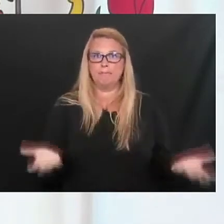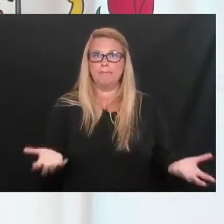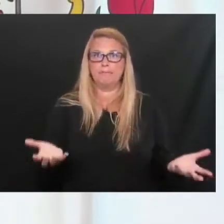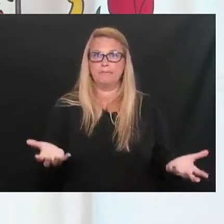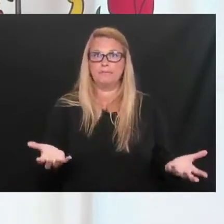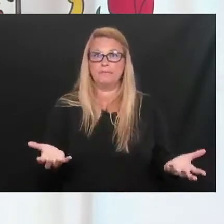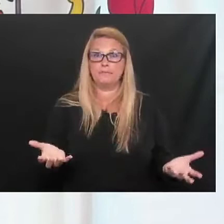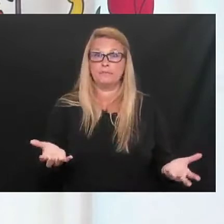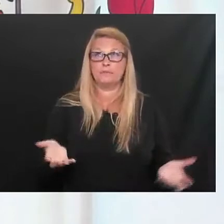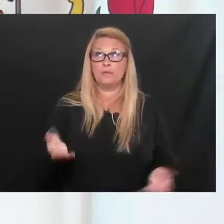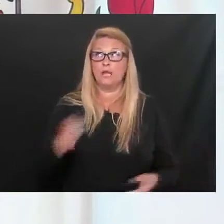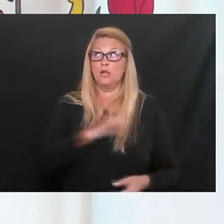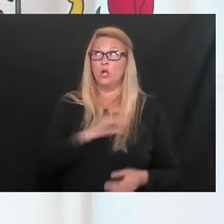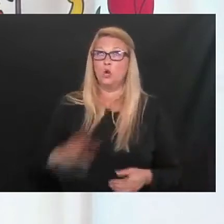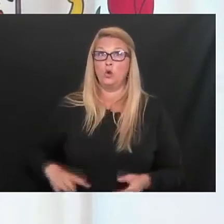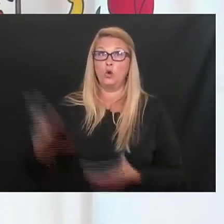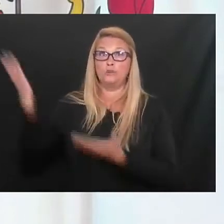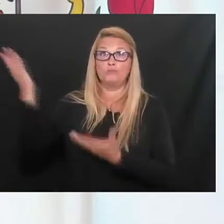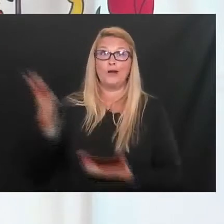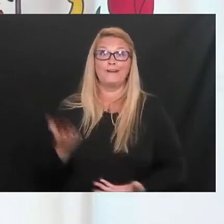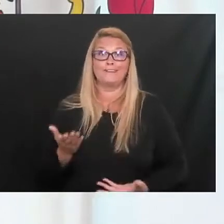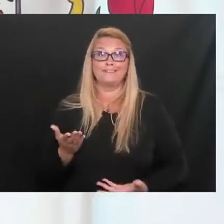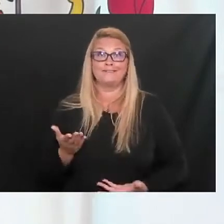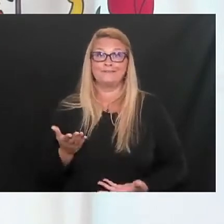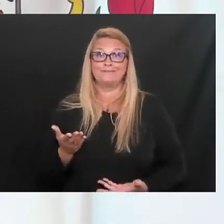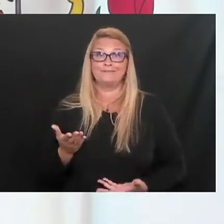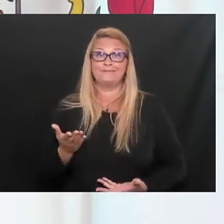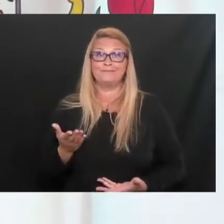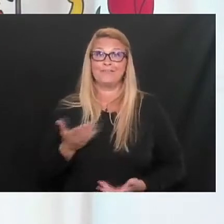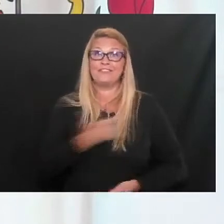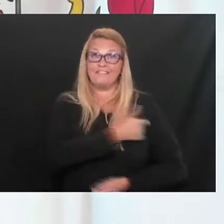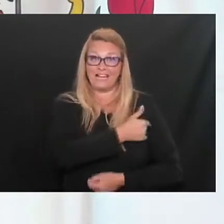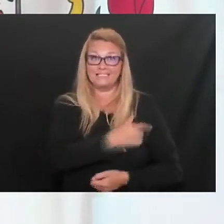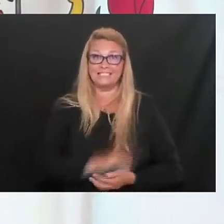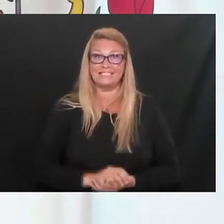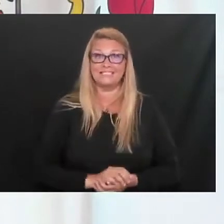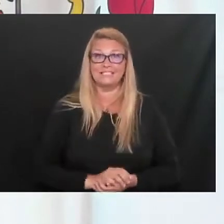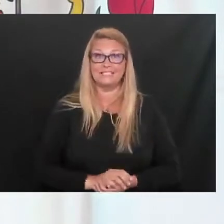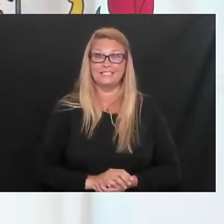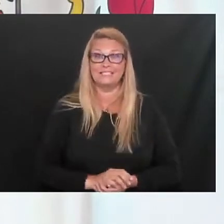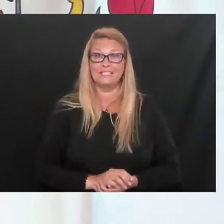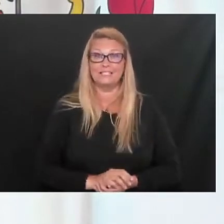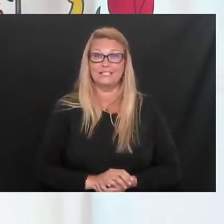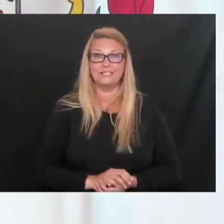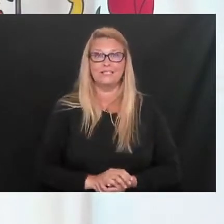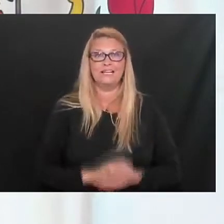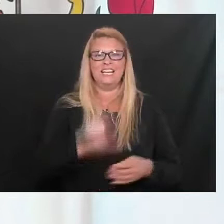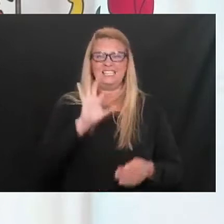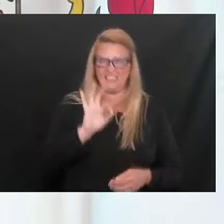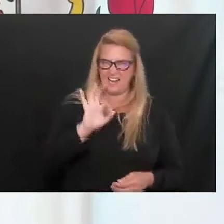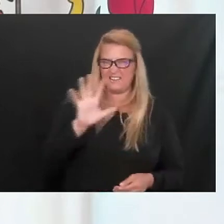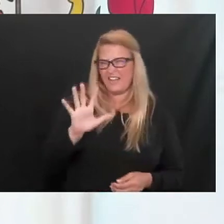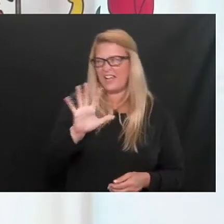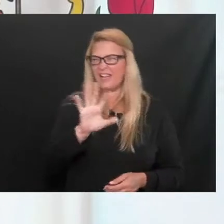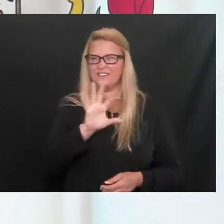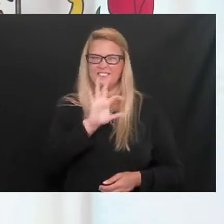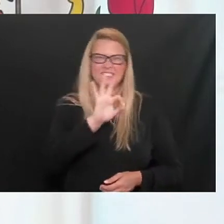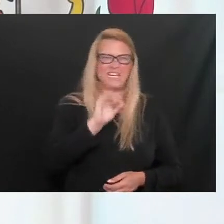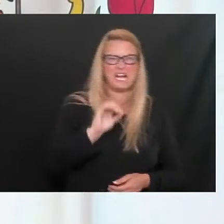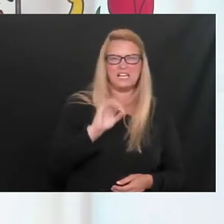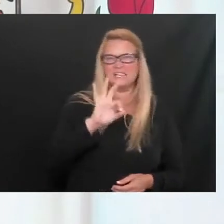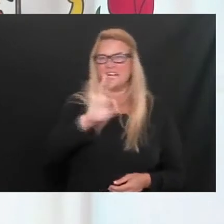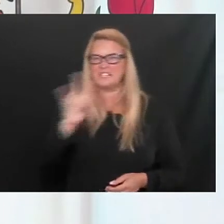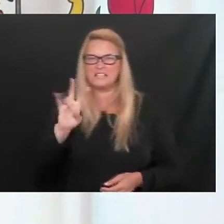The good Lord delivered. He delivered the vaccine to us, and to deliver the vaccine, it's 95 or